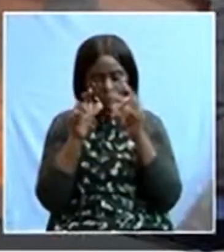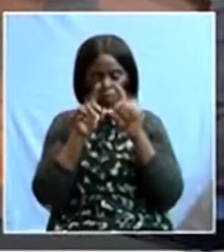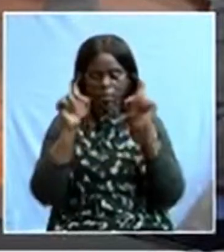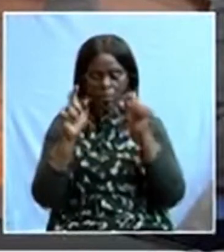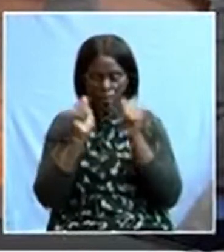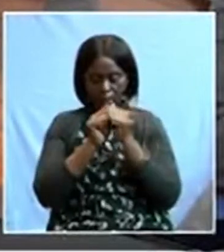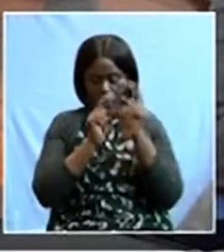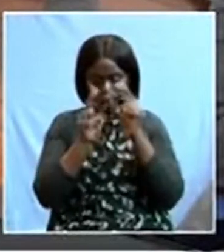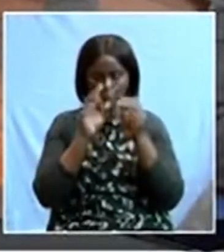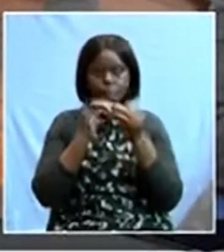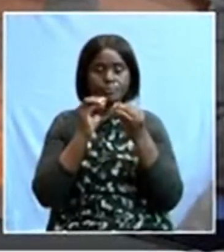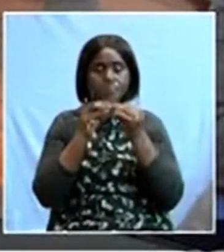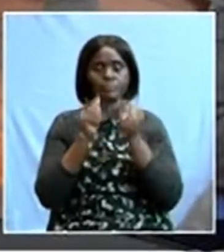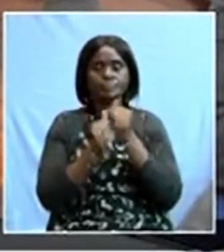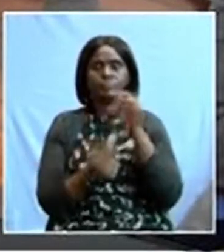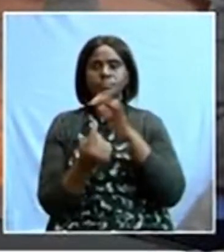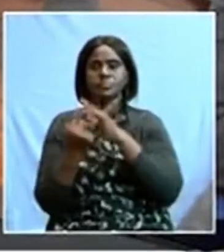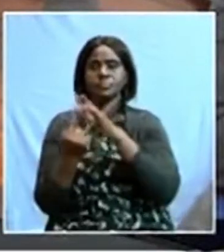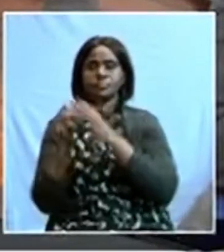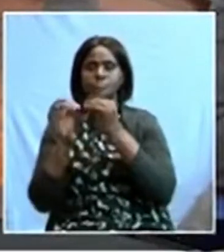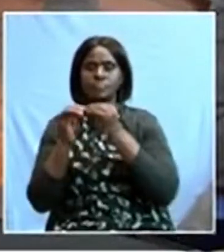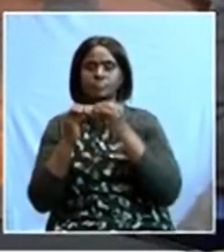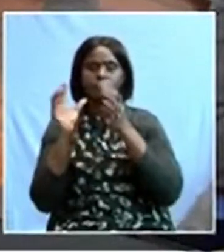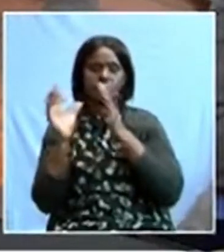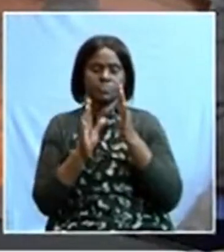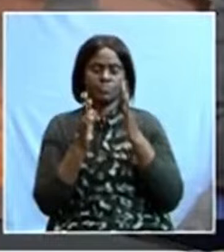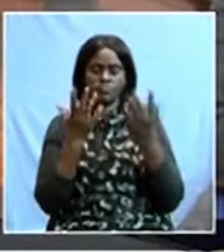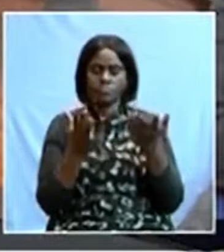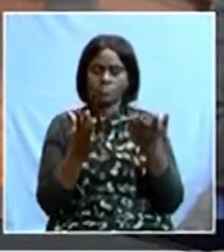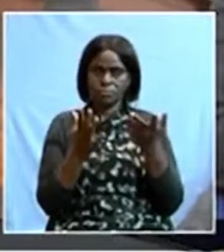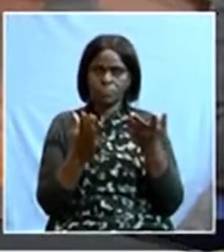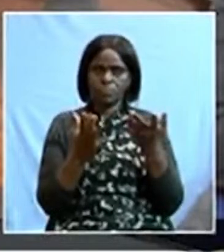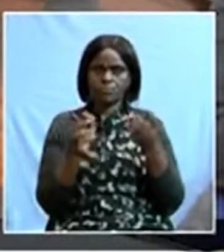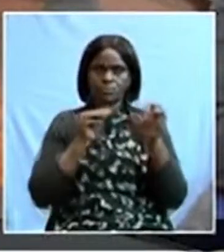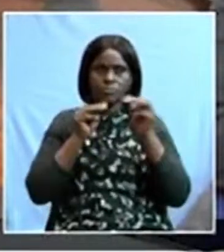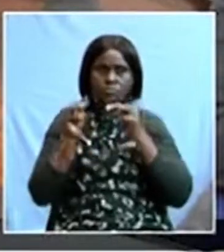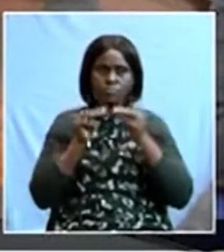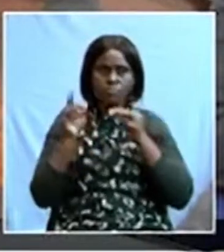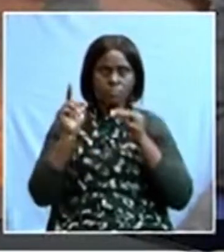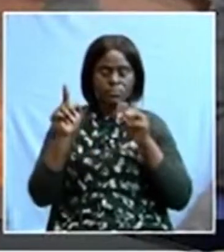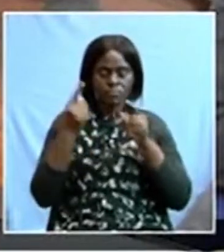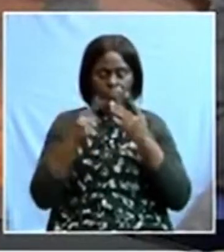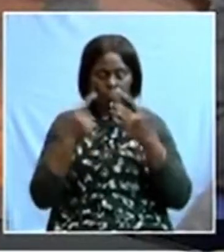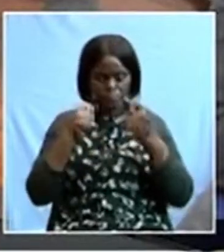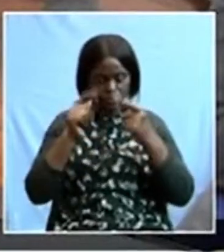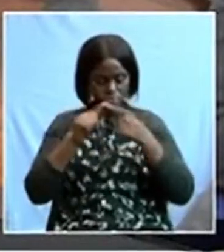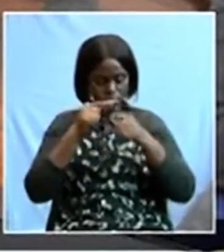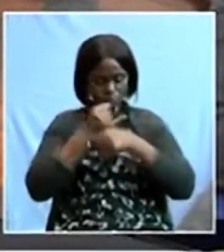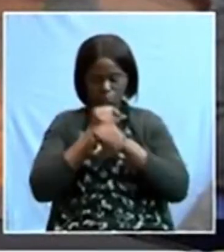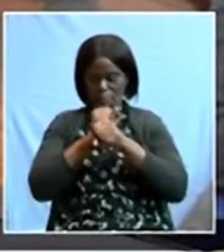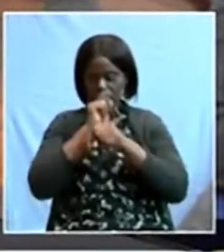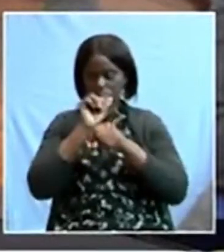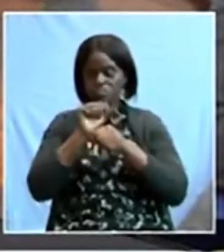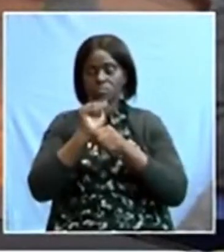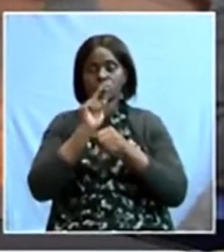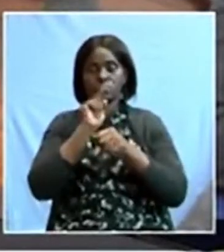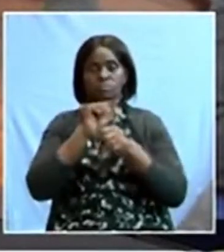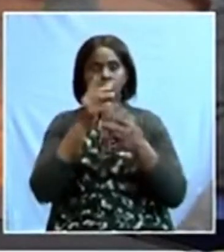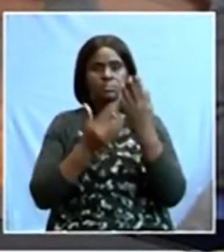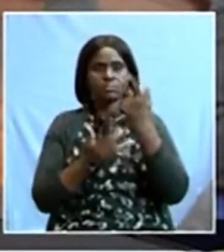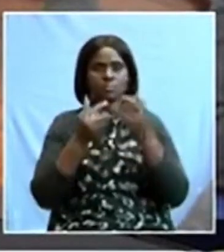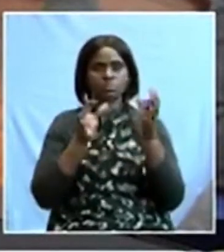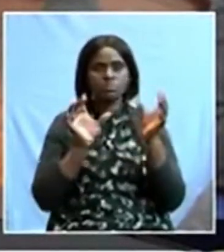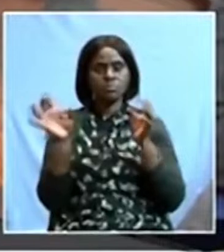and responds to emergencies. Remedial measures: management will strive to ensure that the